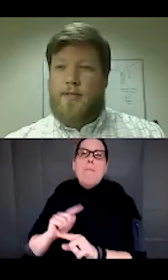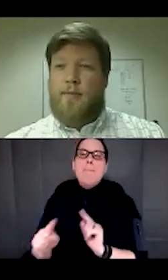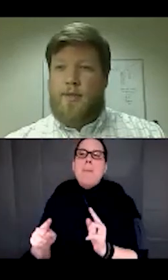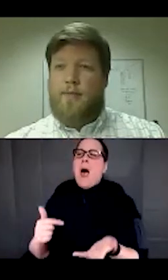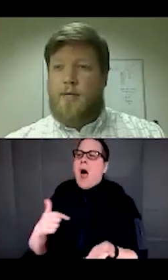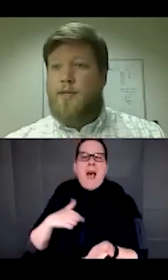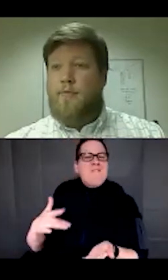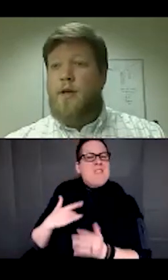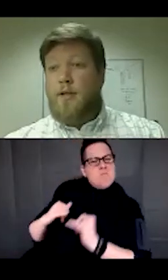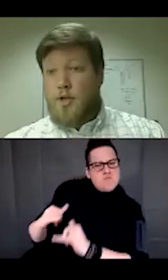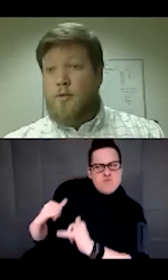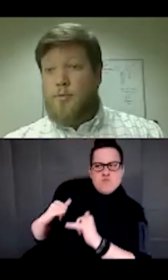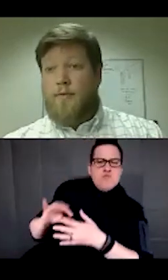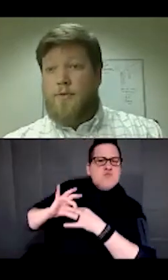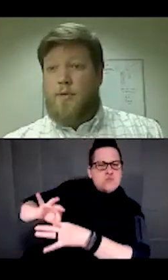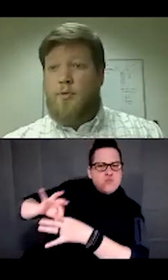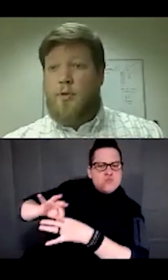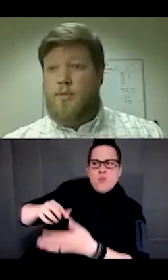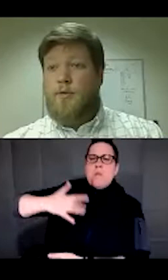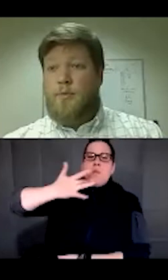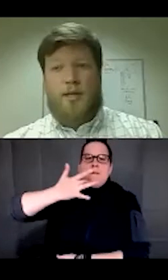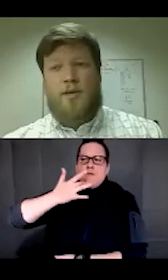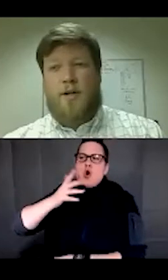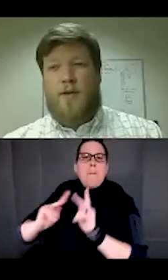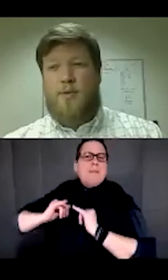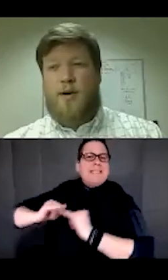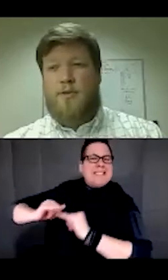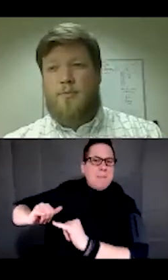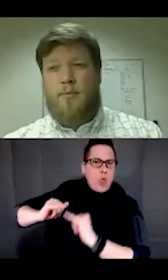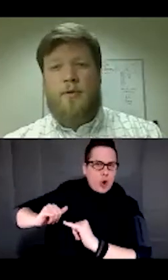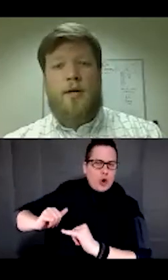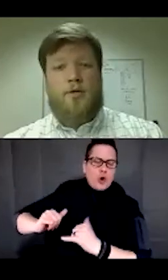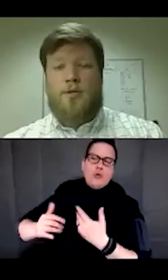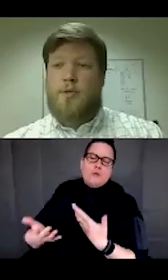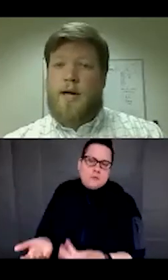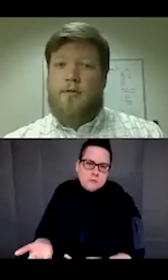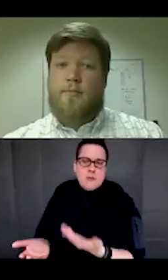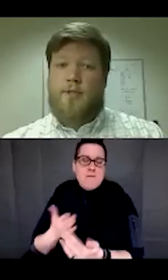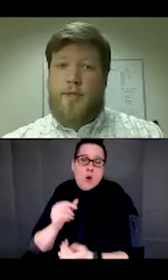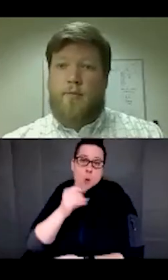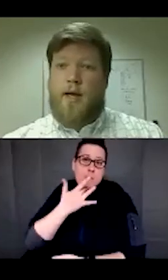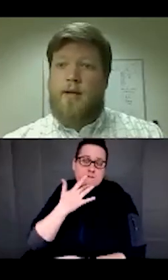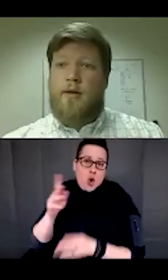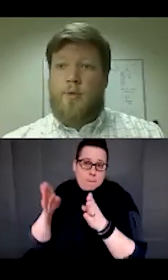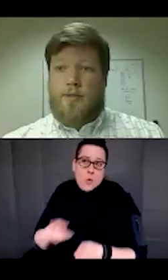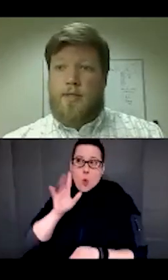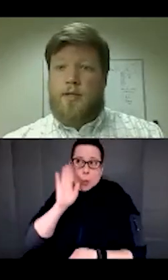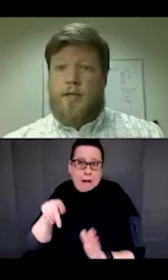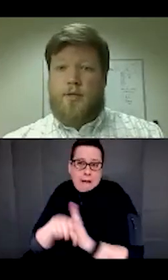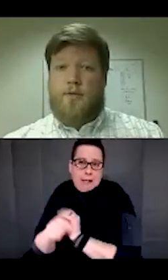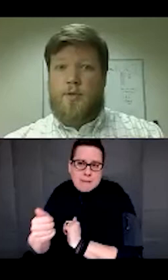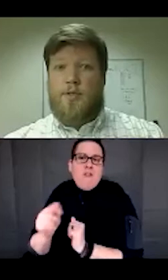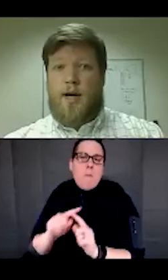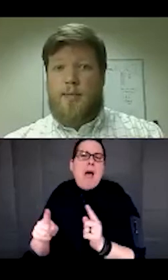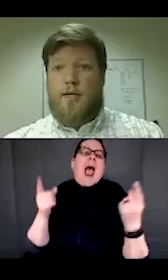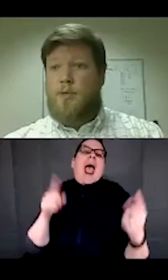spend time with them because I have a general preference for people who are similar for me, even if I don't have a preference for people who are suicidal. So in that way, we could see the clustering